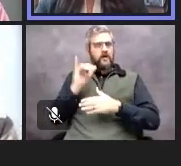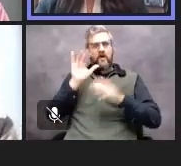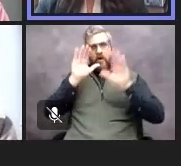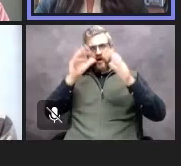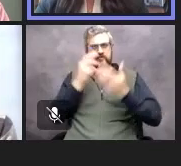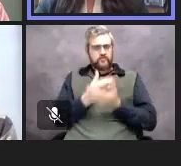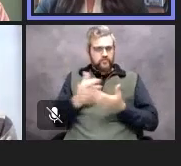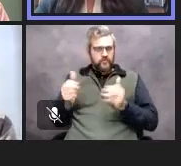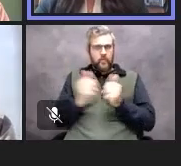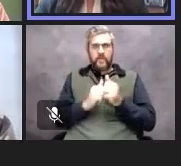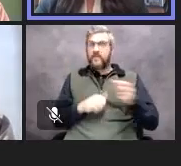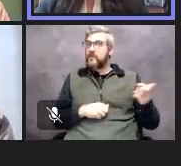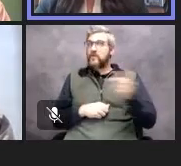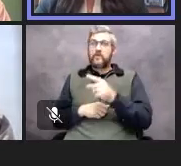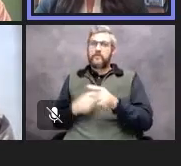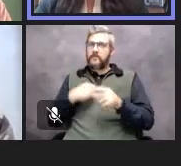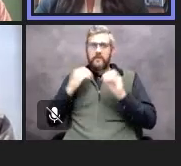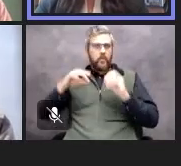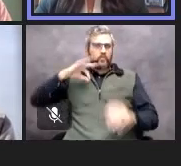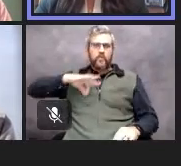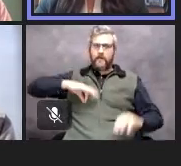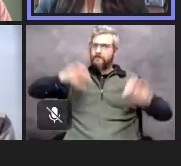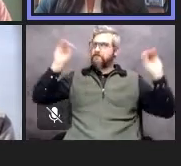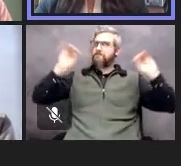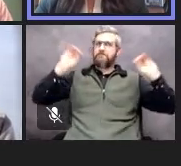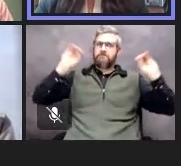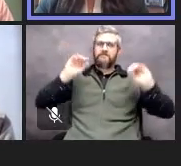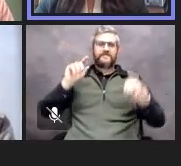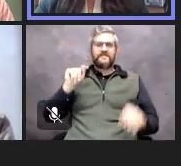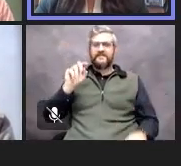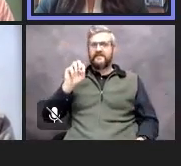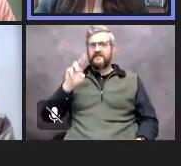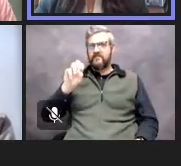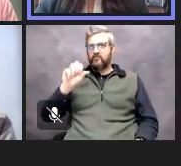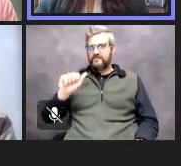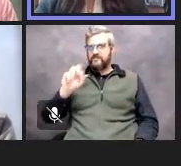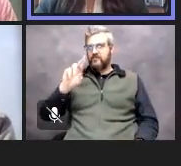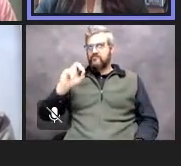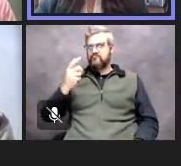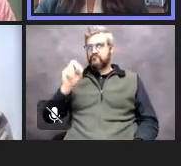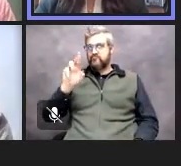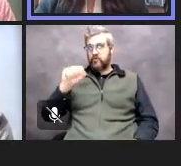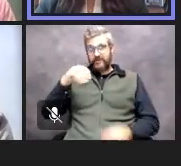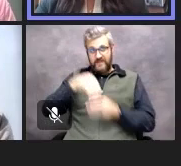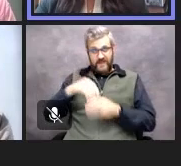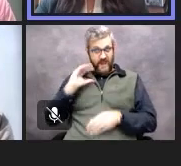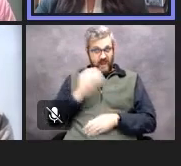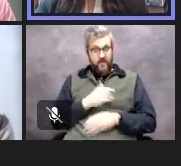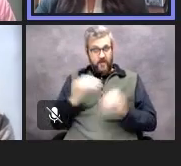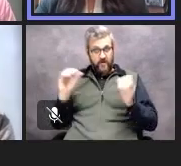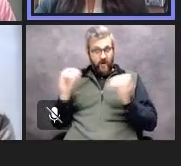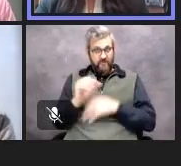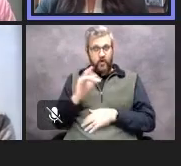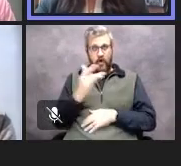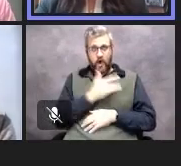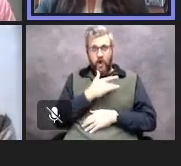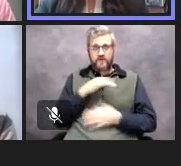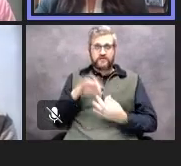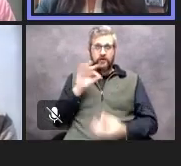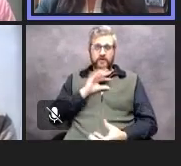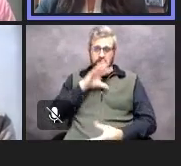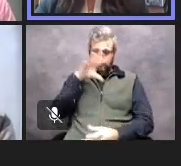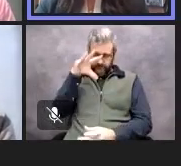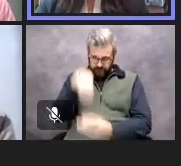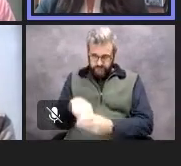I don't get any of the credit for it. Teresa Rogers in our office poured her heart and soul into this work and creating